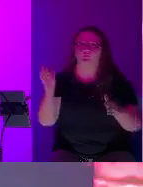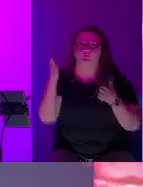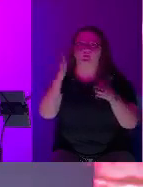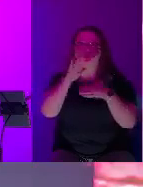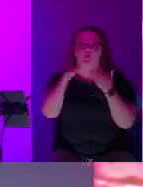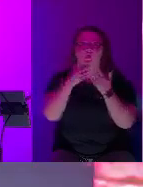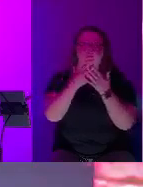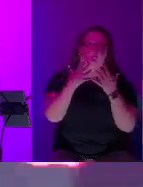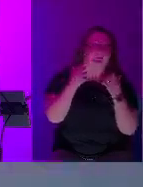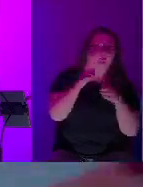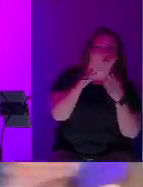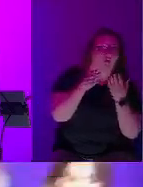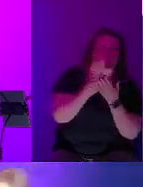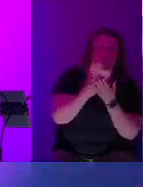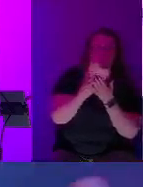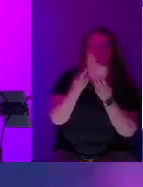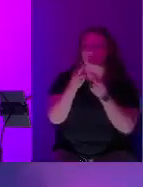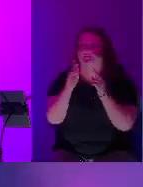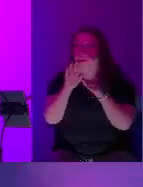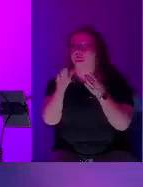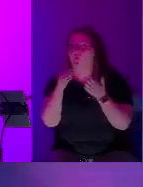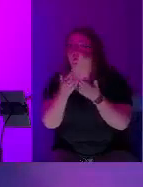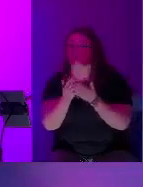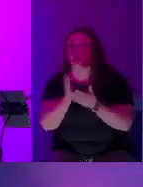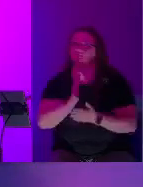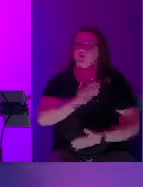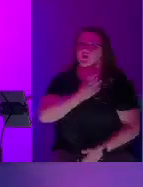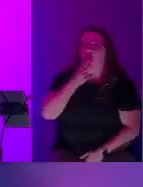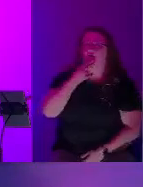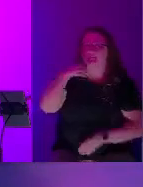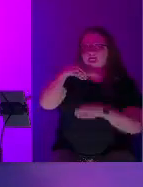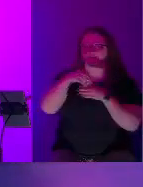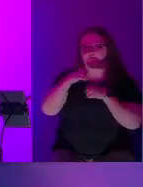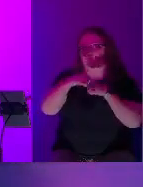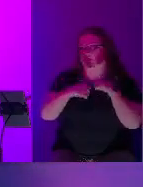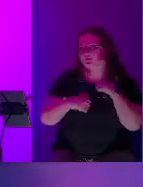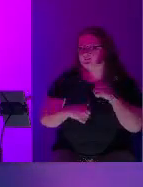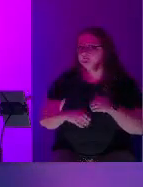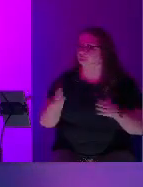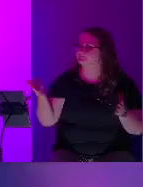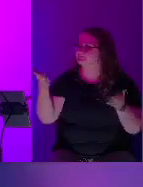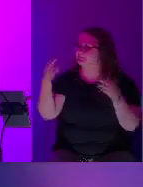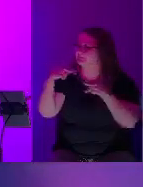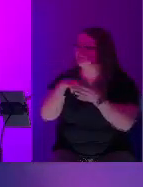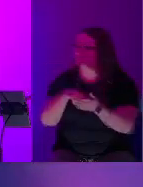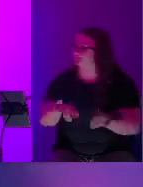heals all, who redeems all, who is our honey in the rock. Go ahead and stand.